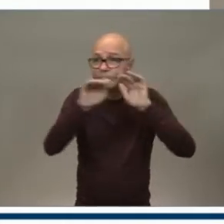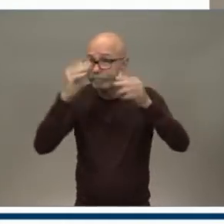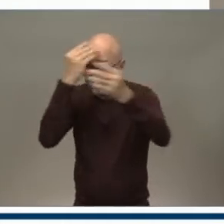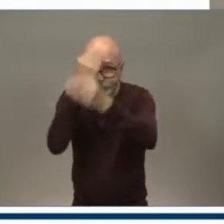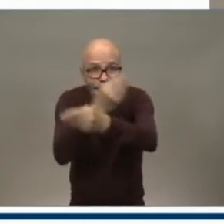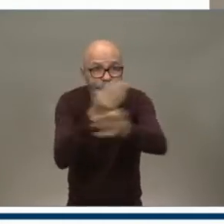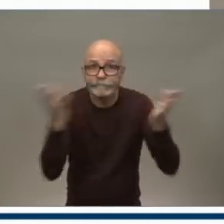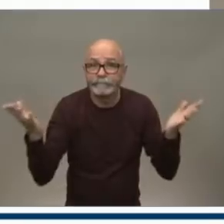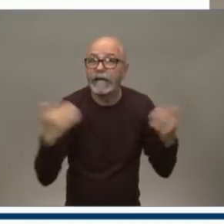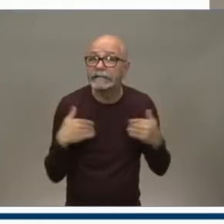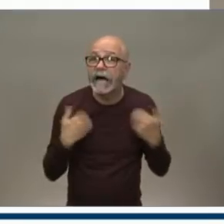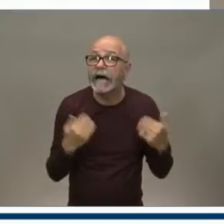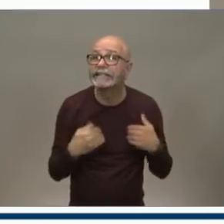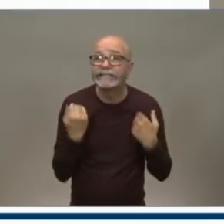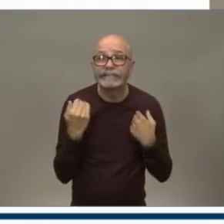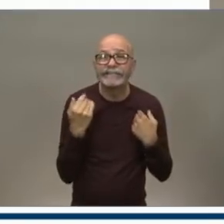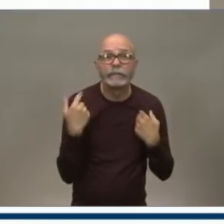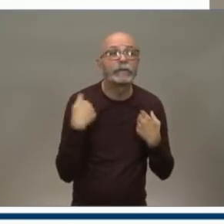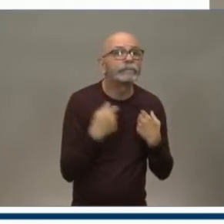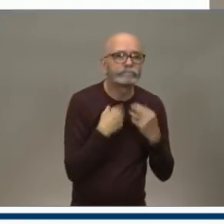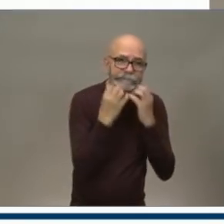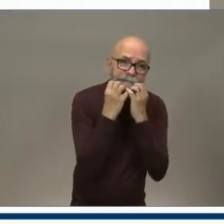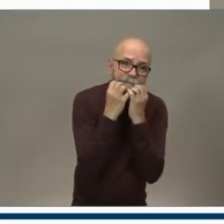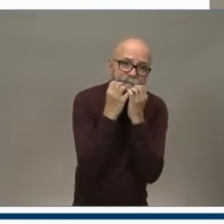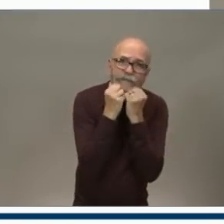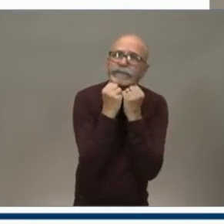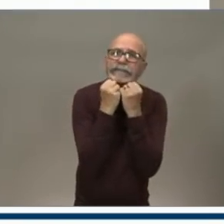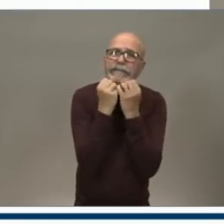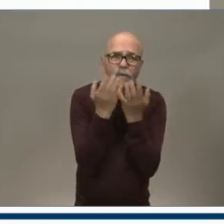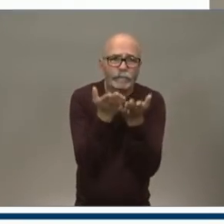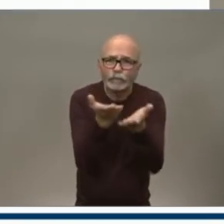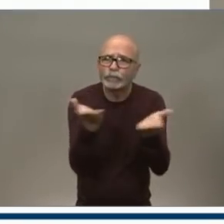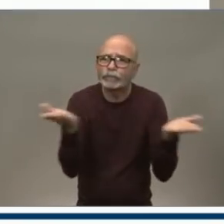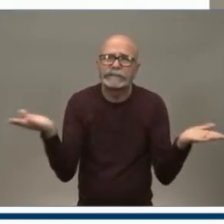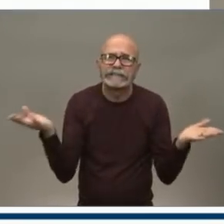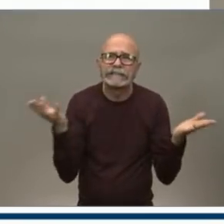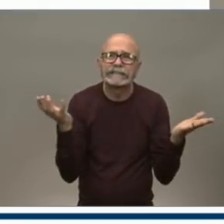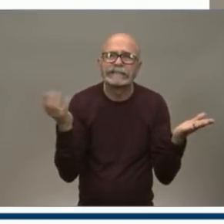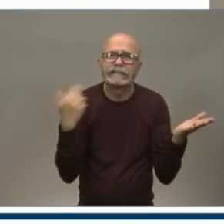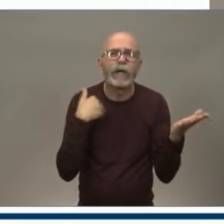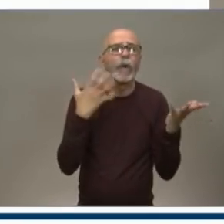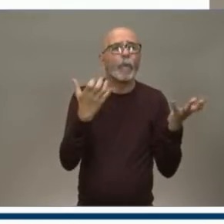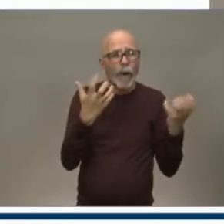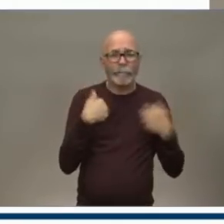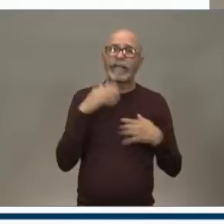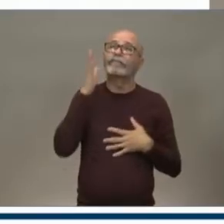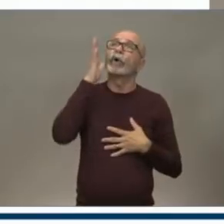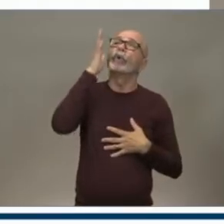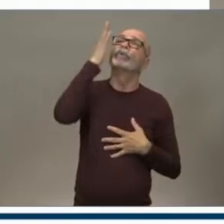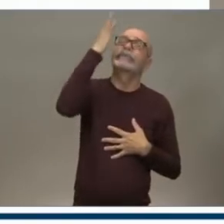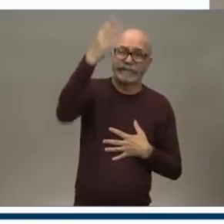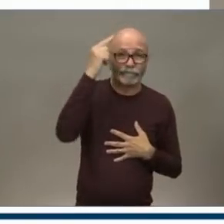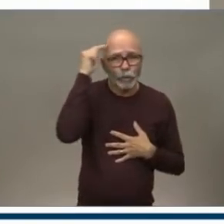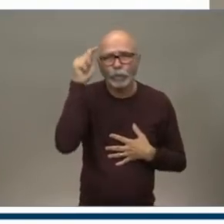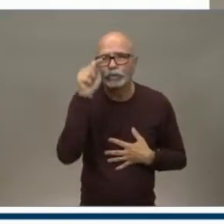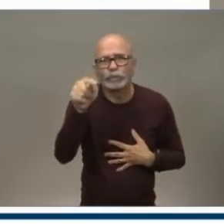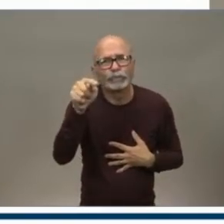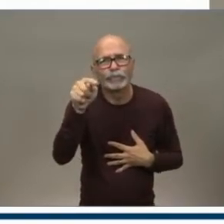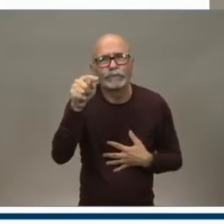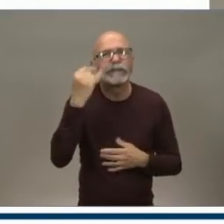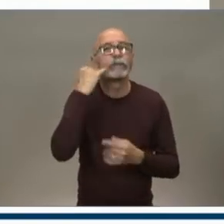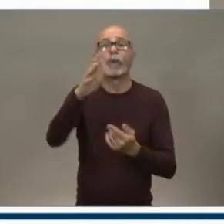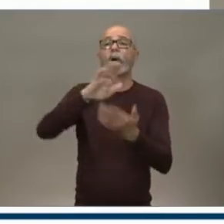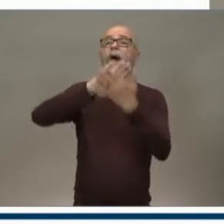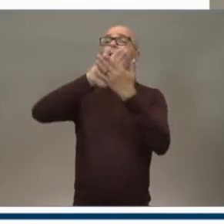to Nova Scotia. You are our future, and we need you now to be leaders in taking a stand against